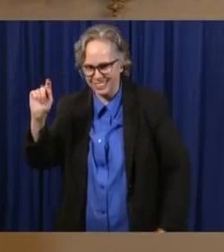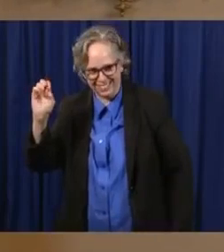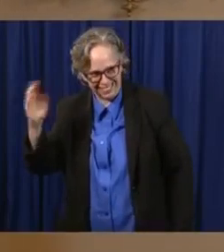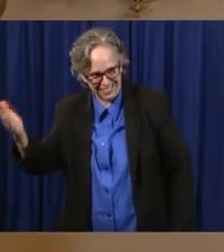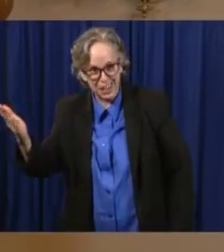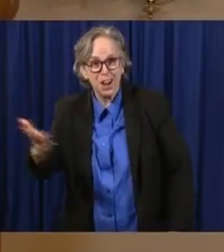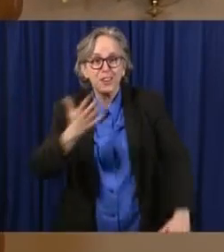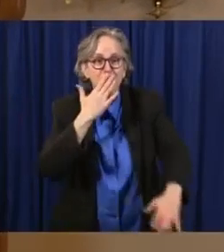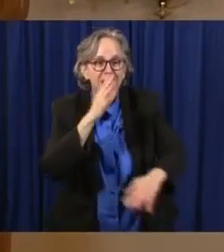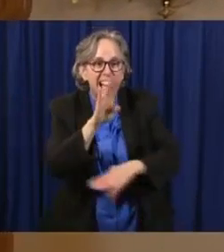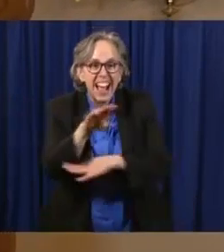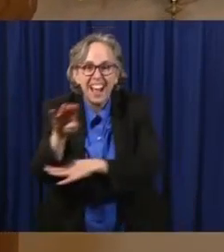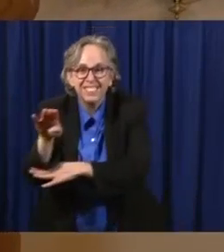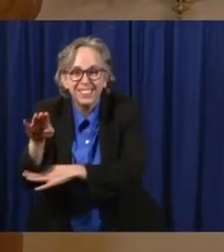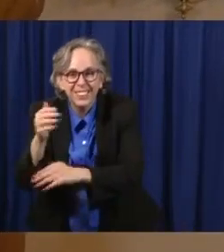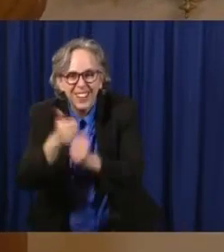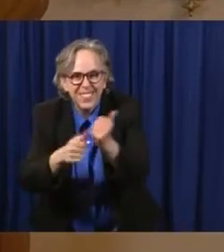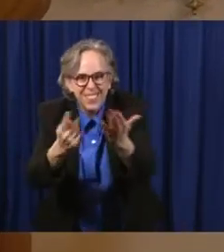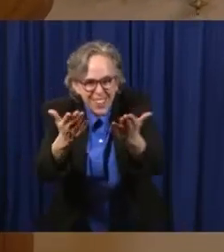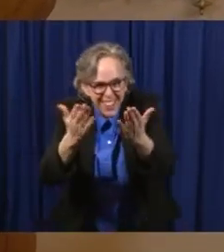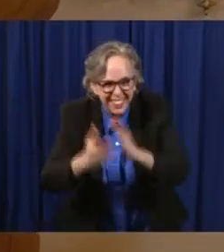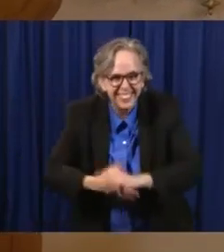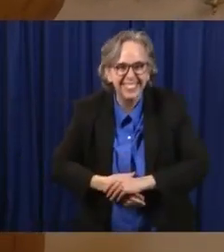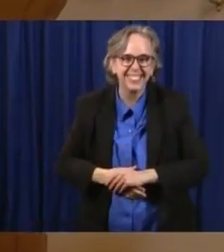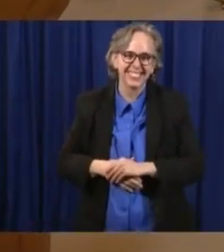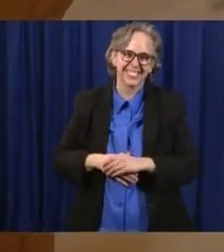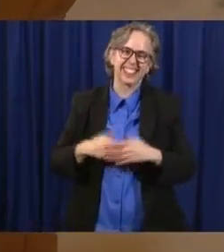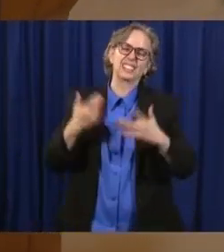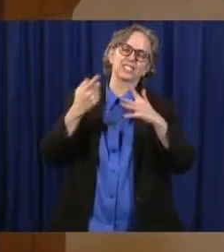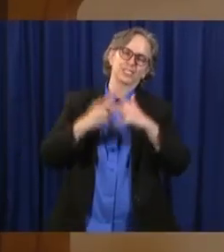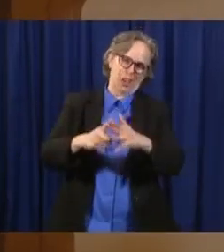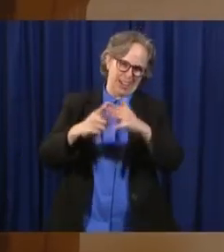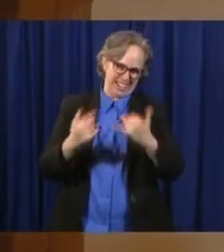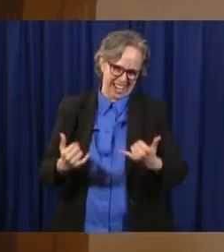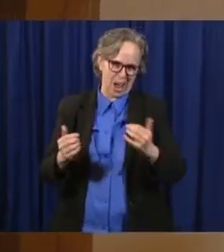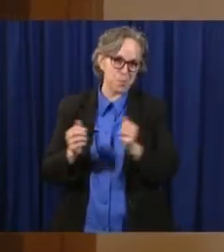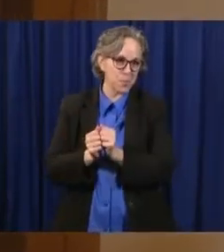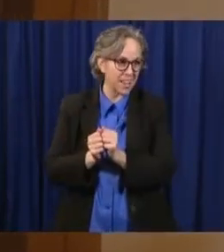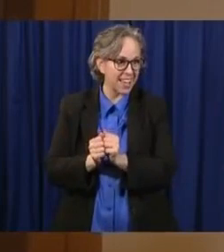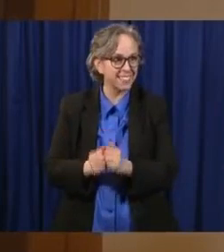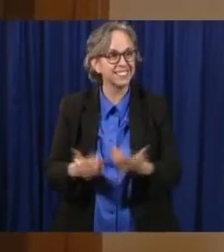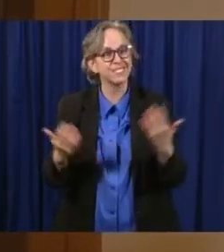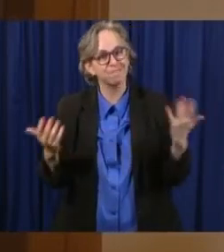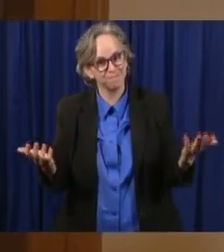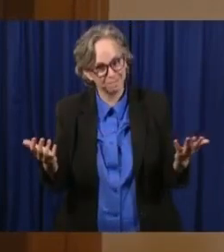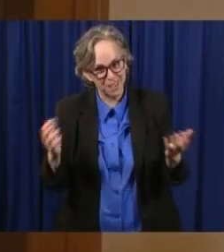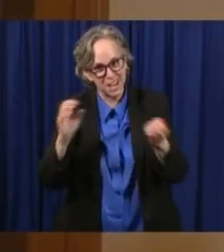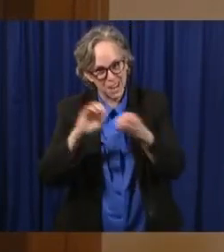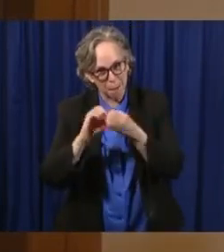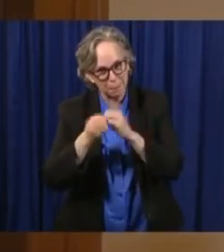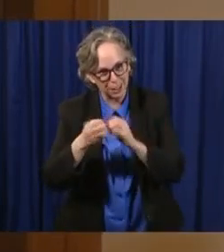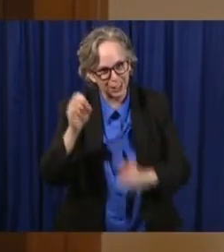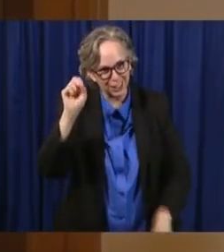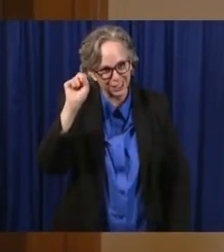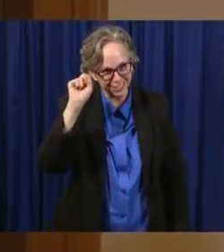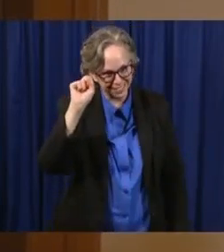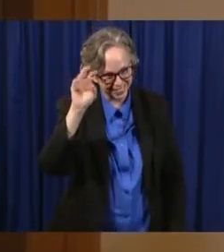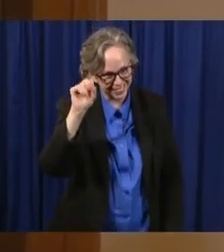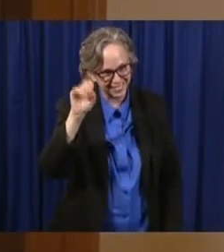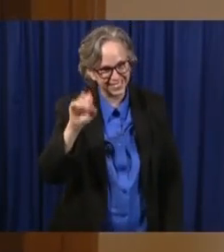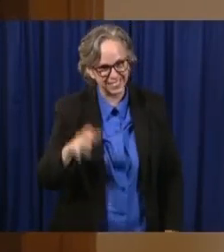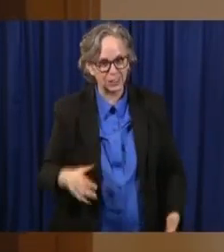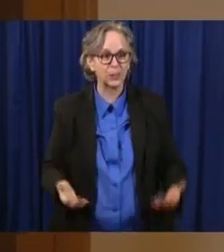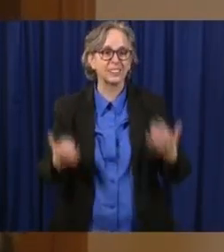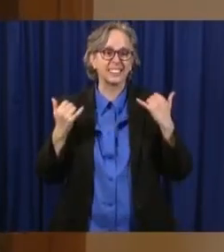afternoon, everyone. Let's get started with our slides. So today we